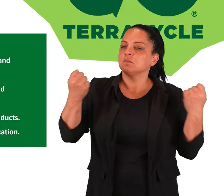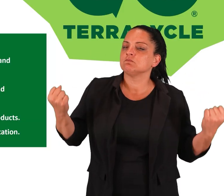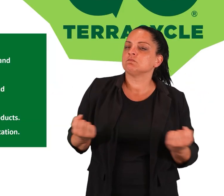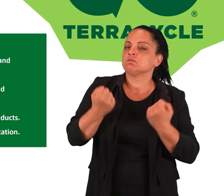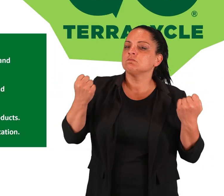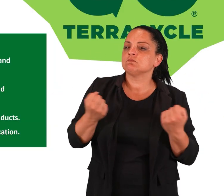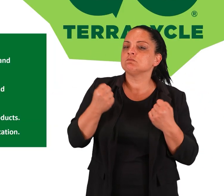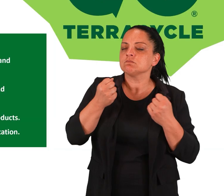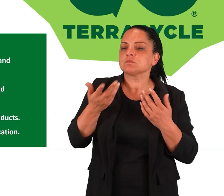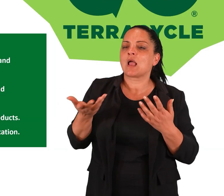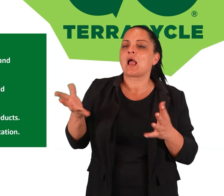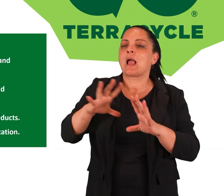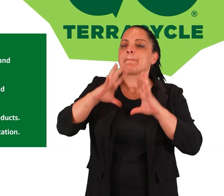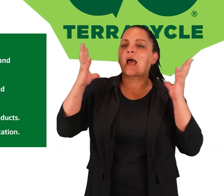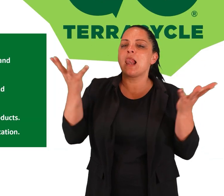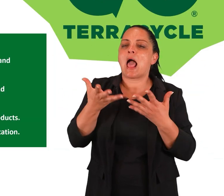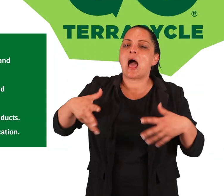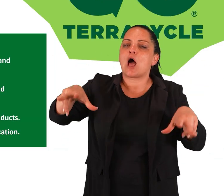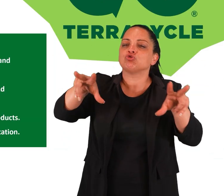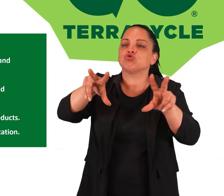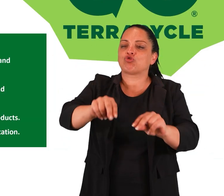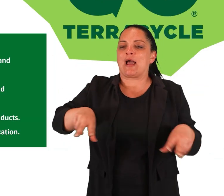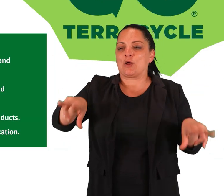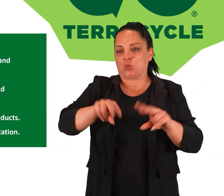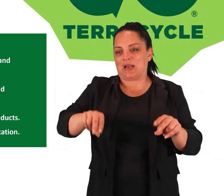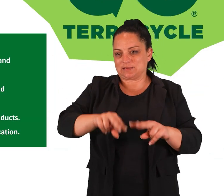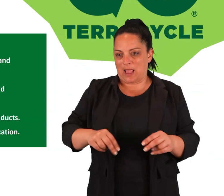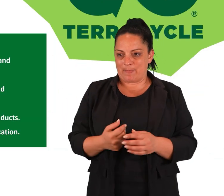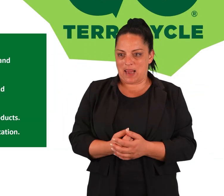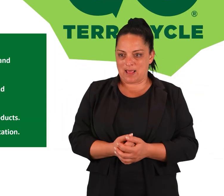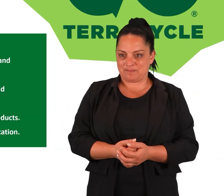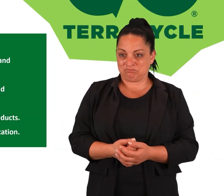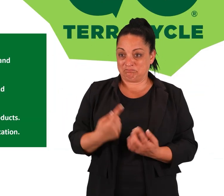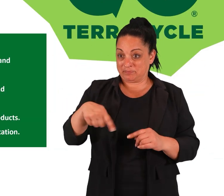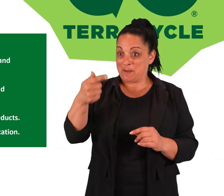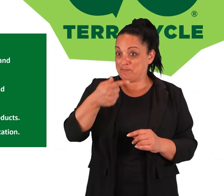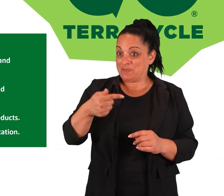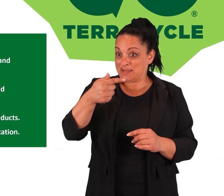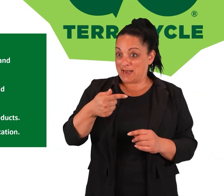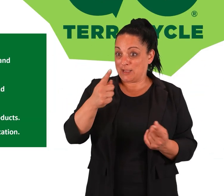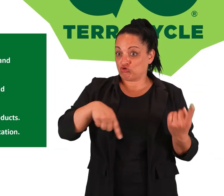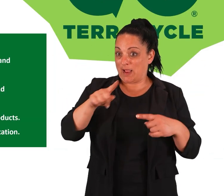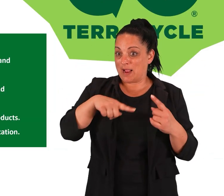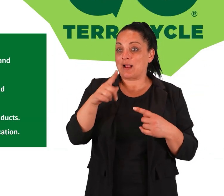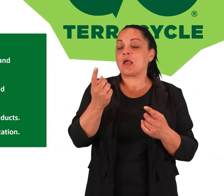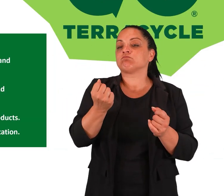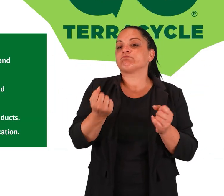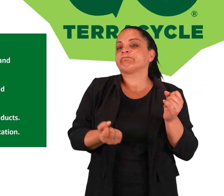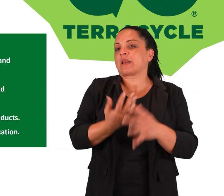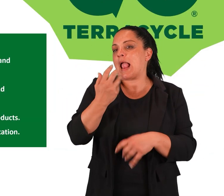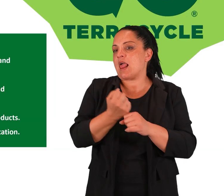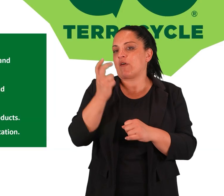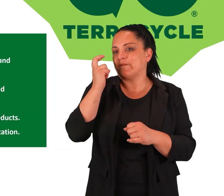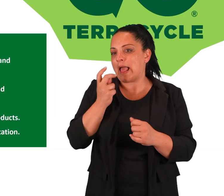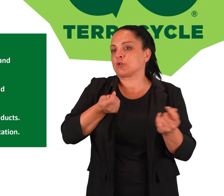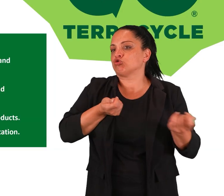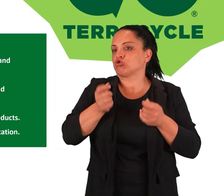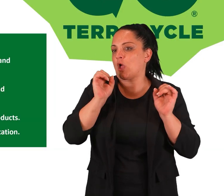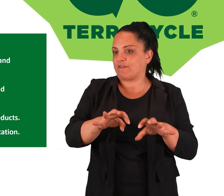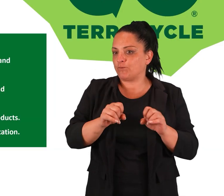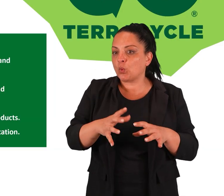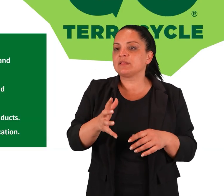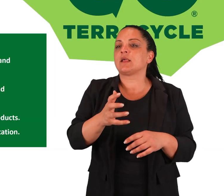programs promoting reusable packaging. TerraCycle creates green jobs in waste management, material